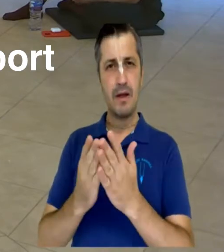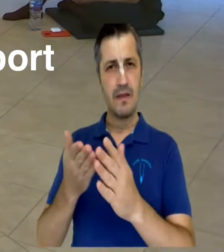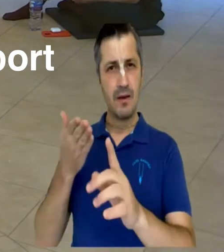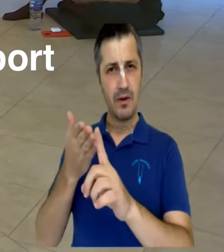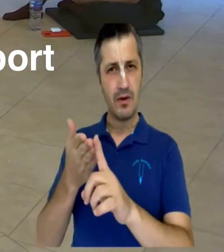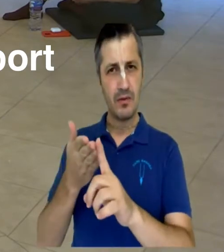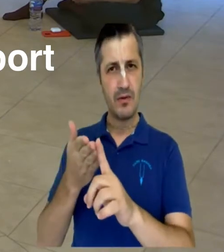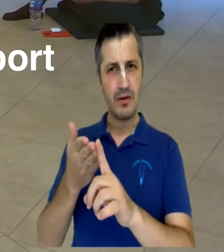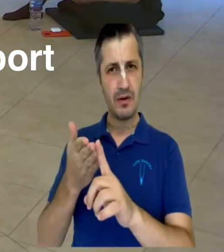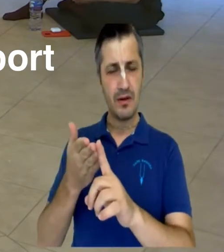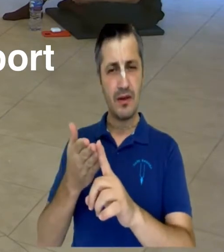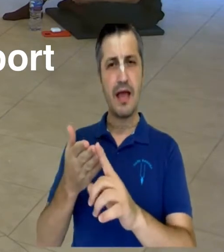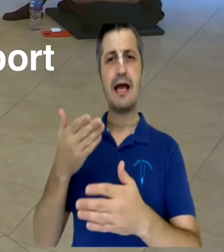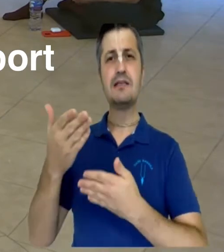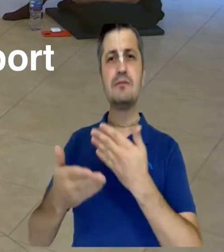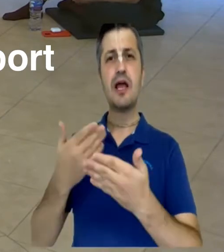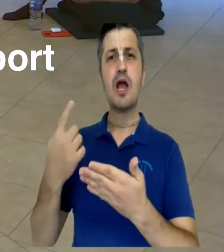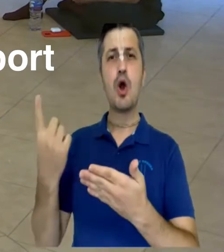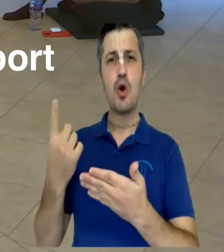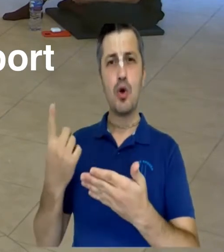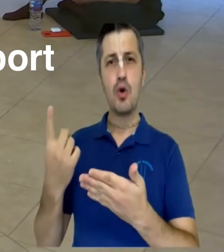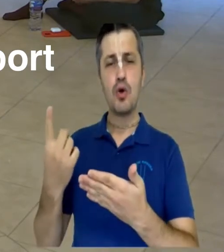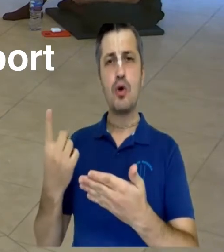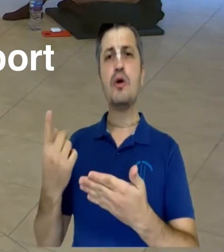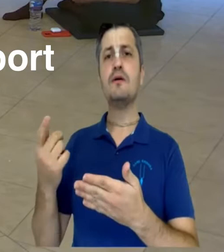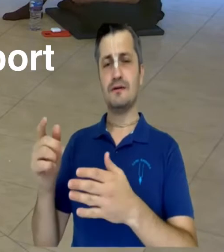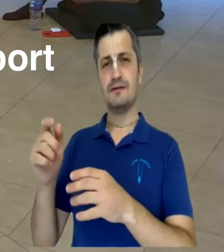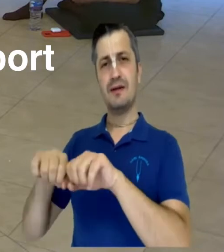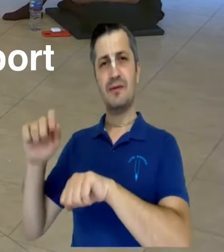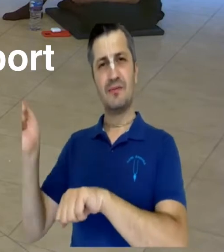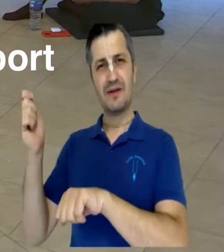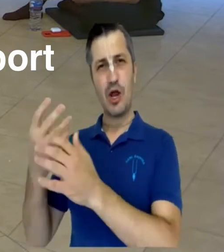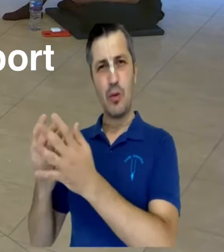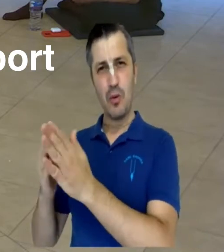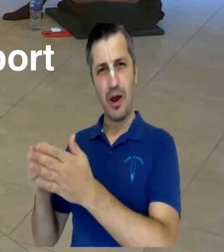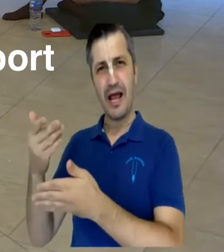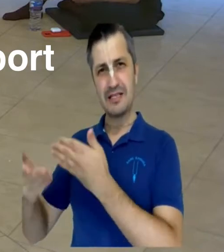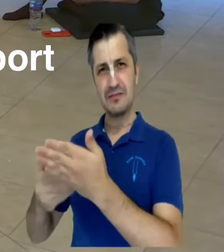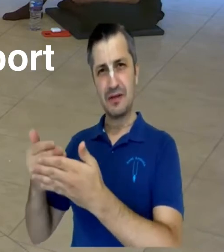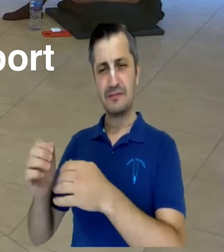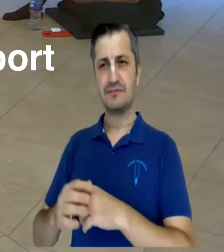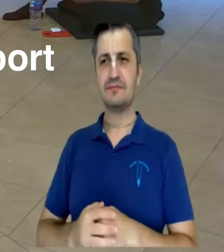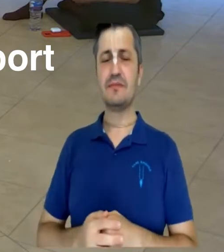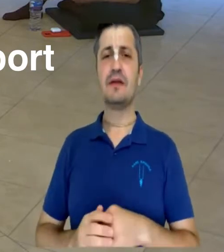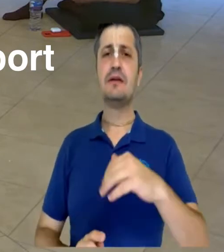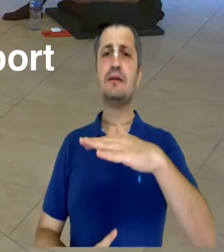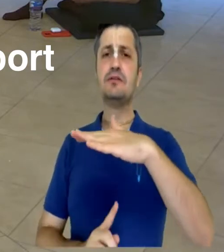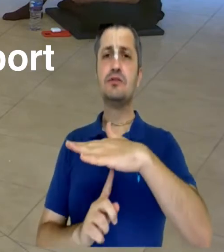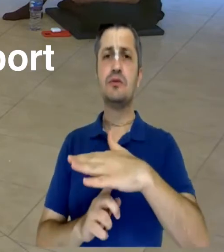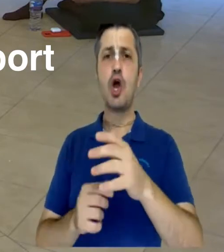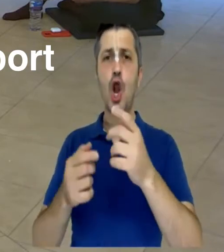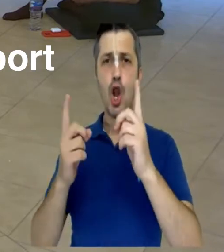the Smriti scriptures. The Supreme Lord, in his localized aspect of Paramatma, is